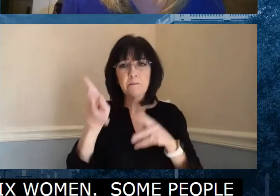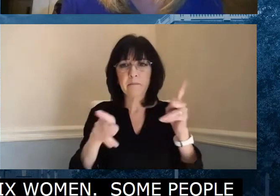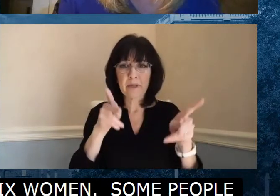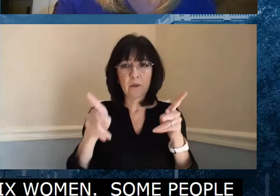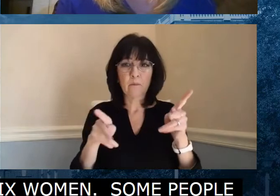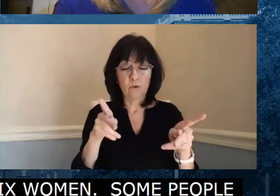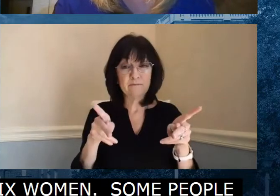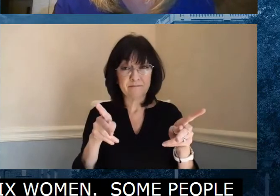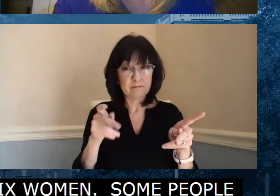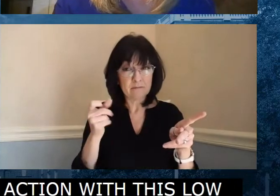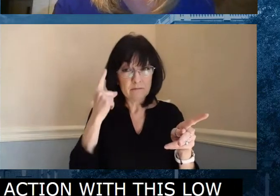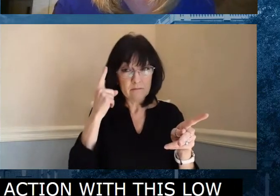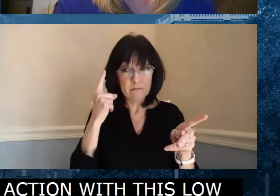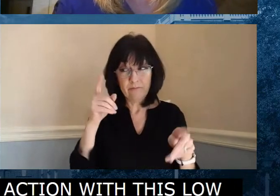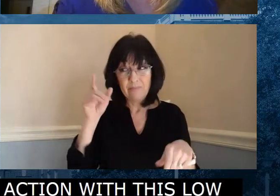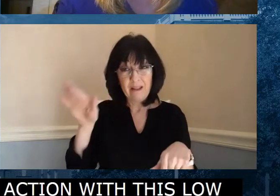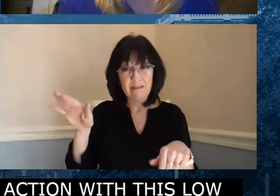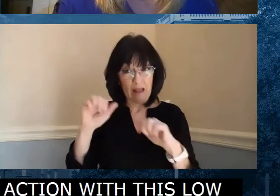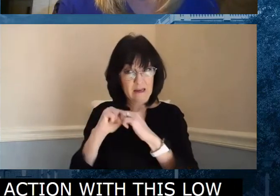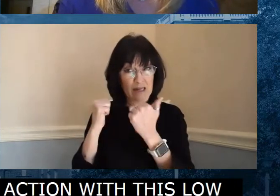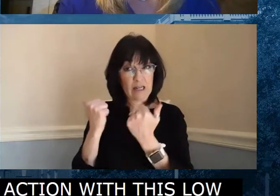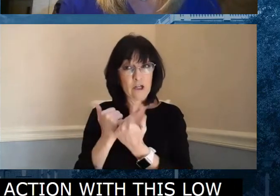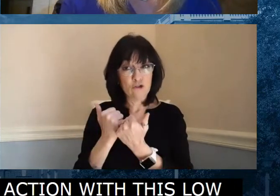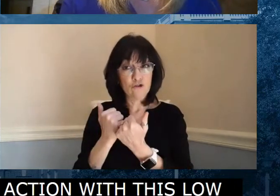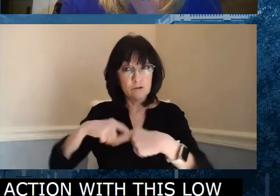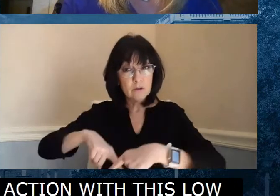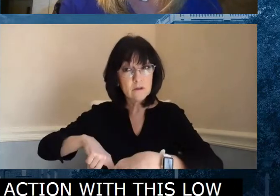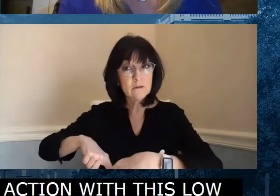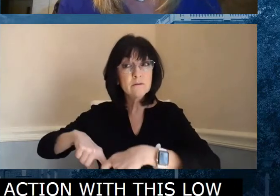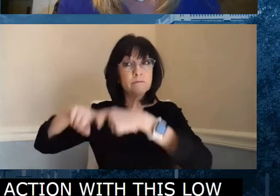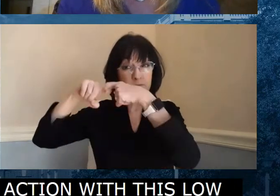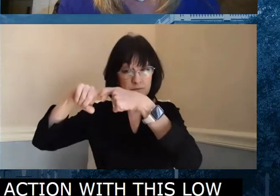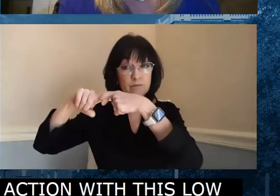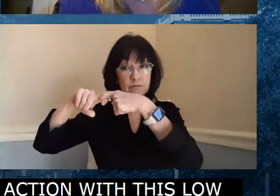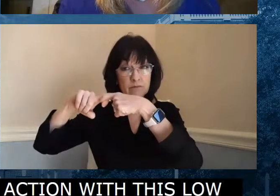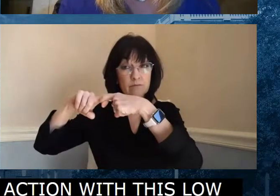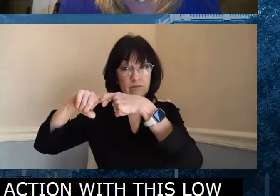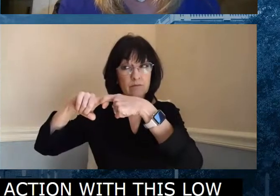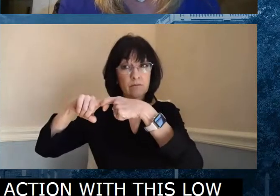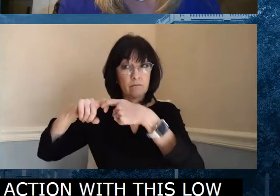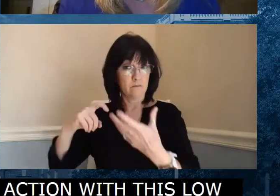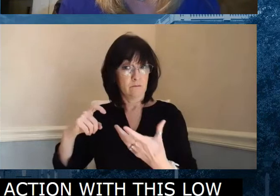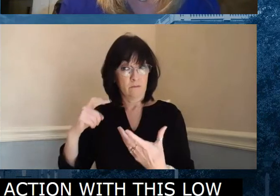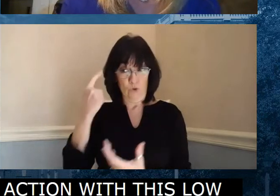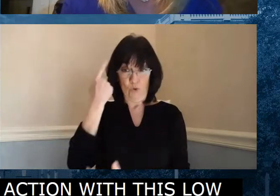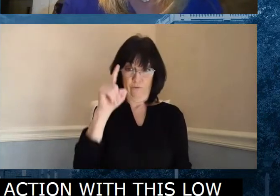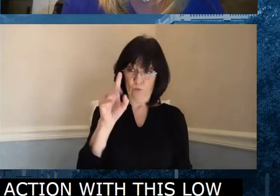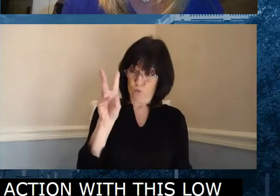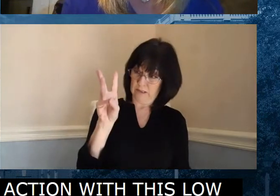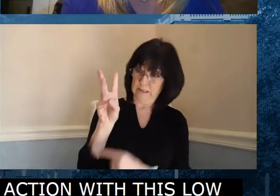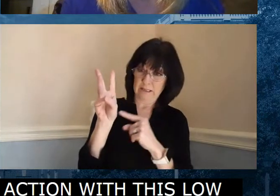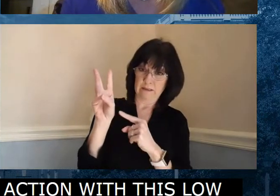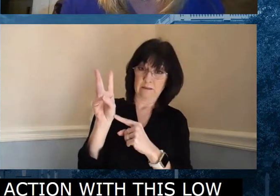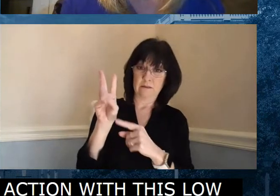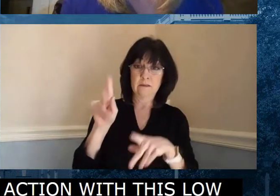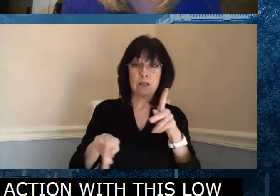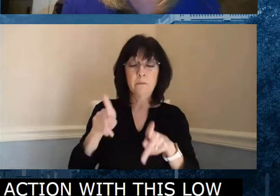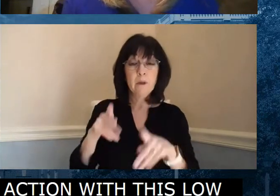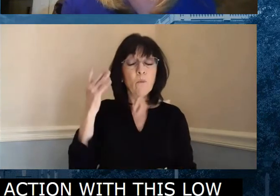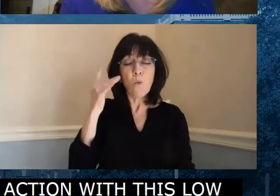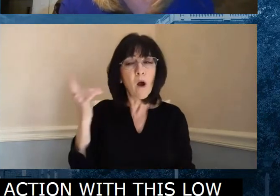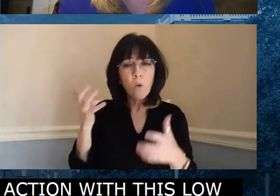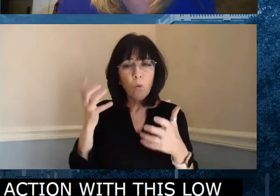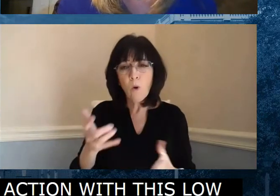these agencies would take a break from the millions of ongoing vaccinations with J&J to better understand and